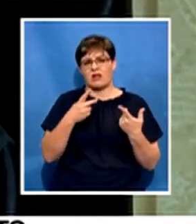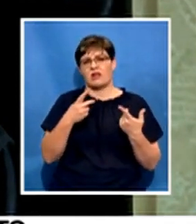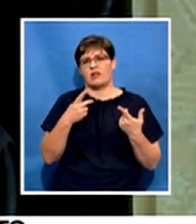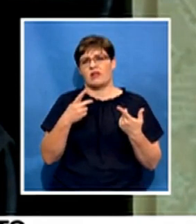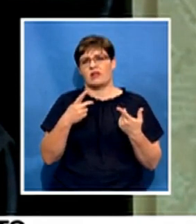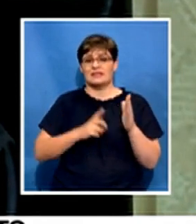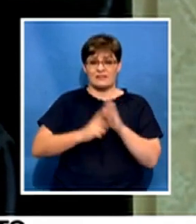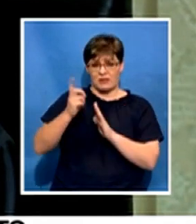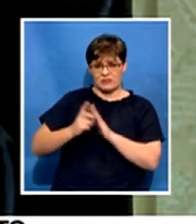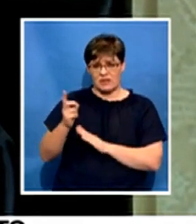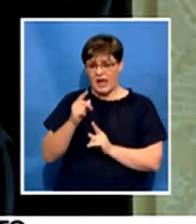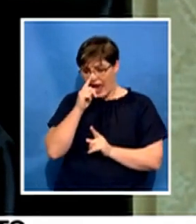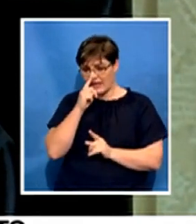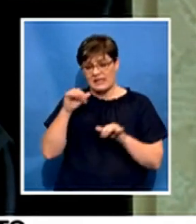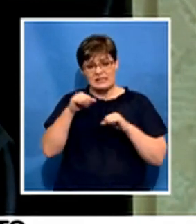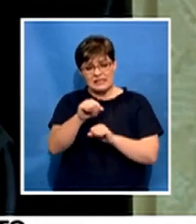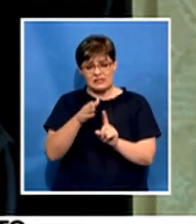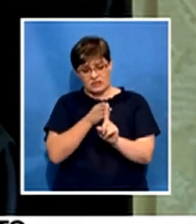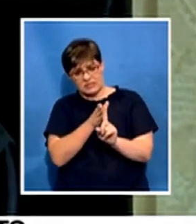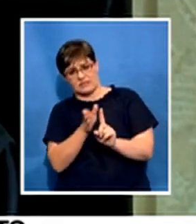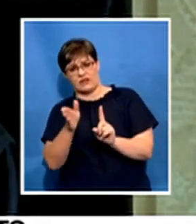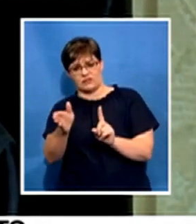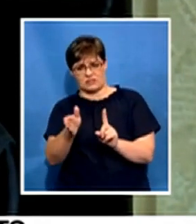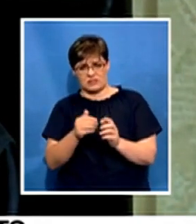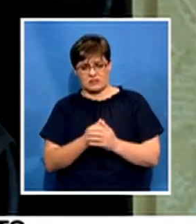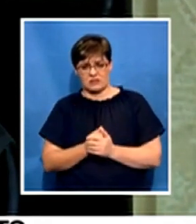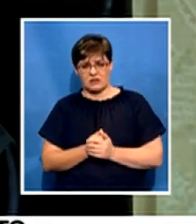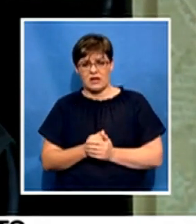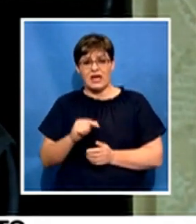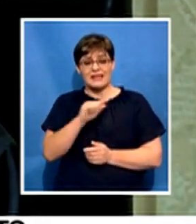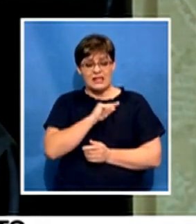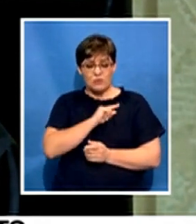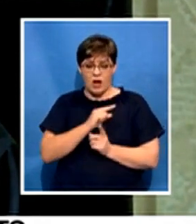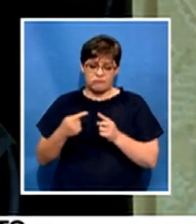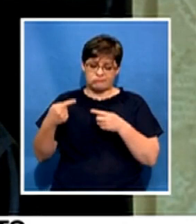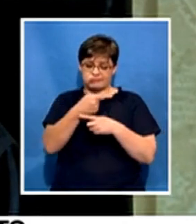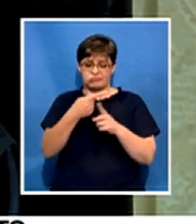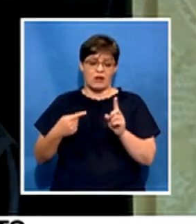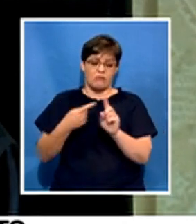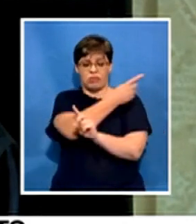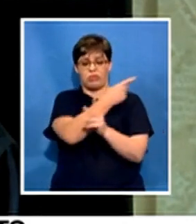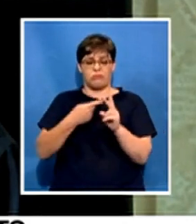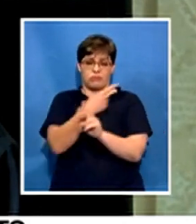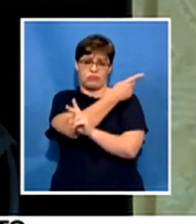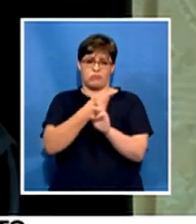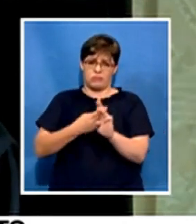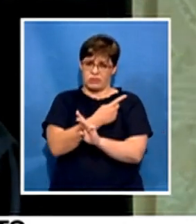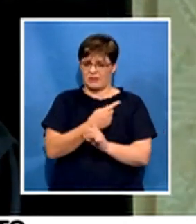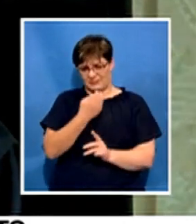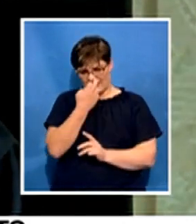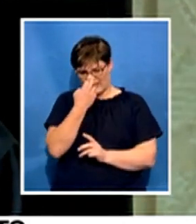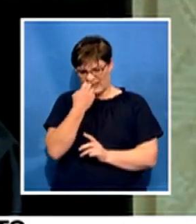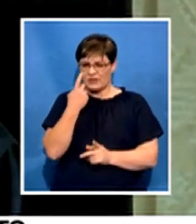Therefore, the nature of the contradiction is increasingly becoming more than just tactical and political issues. To